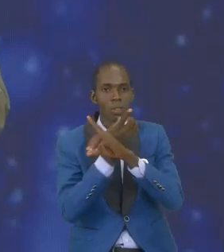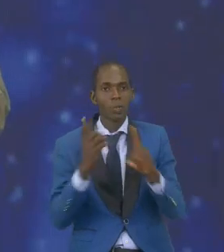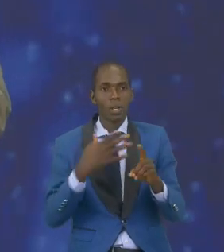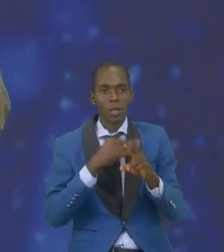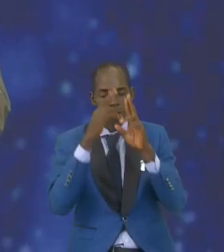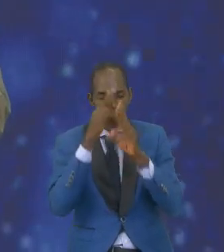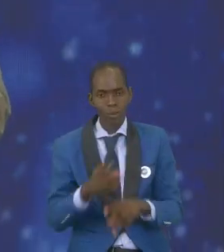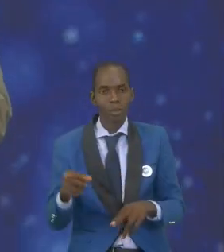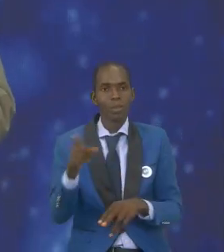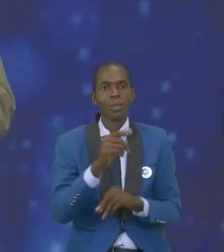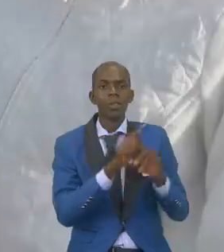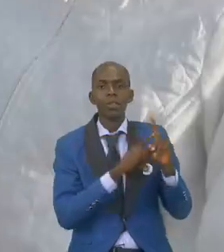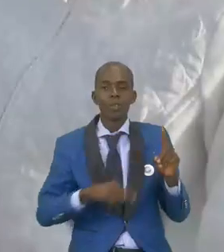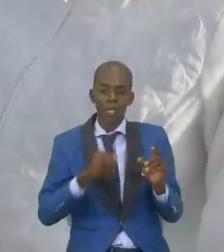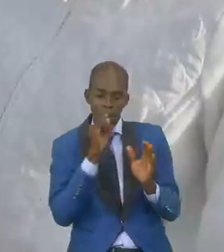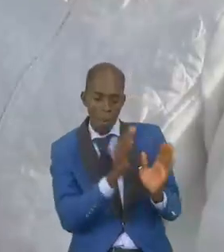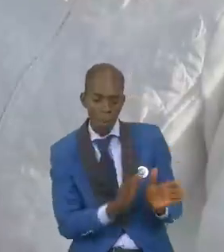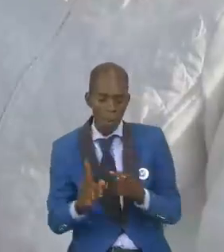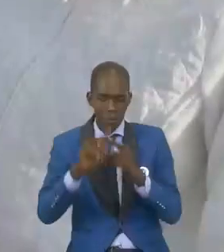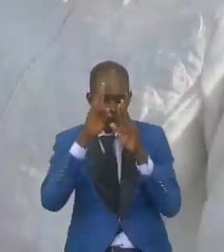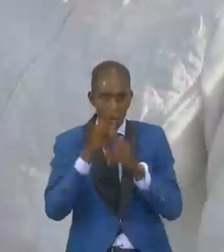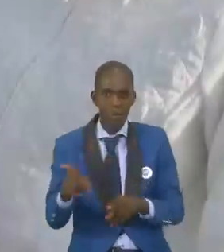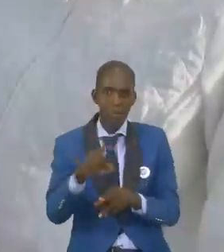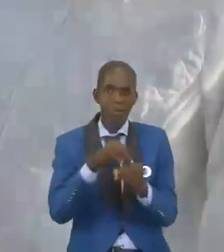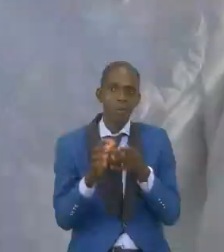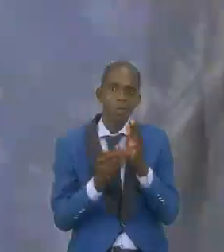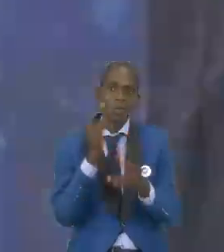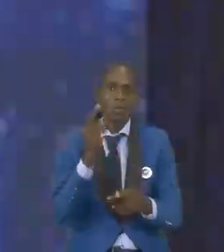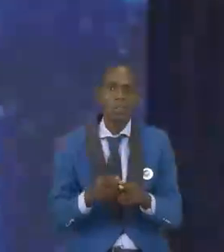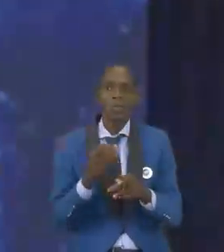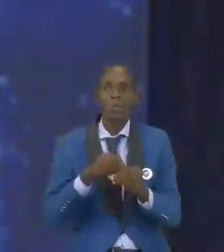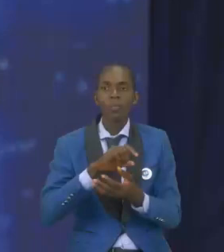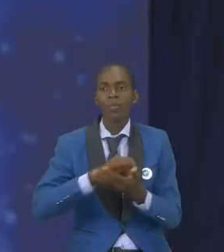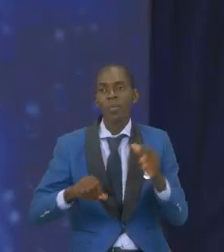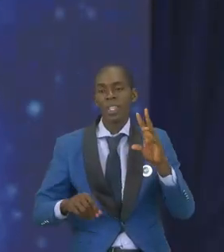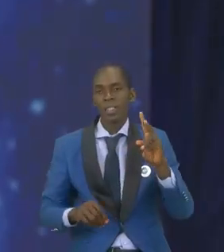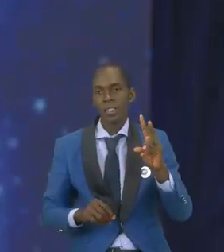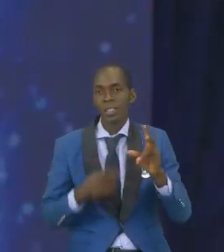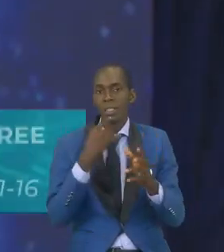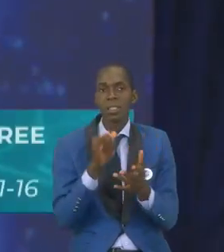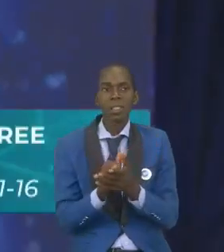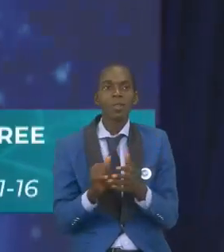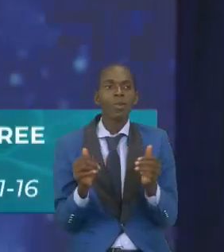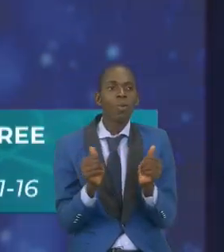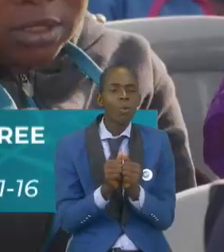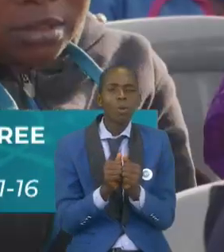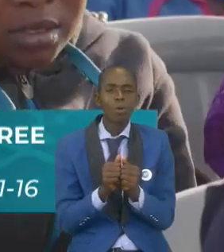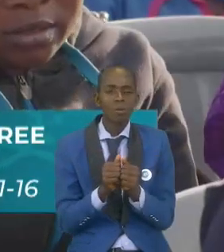is about to honor you now. Look at verse 16, it says, with what kind of